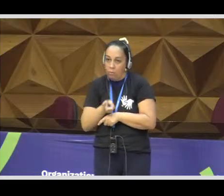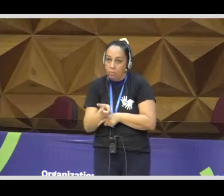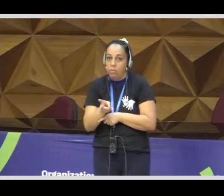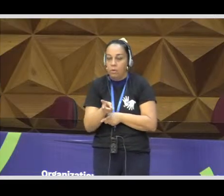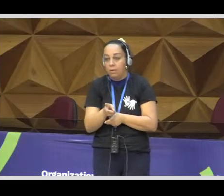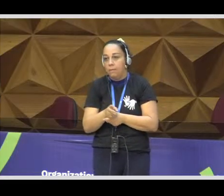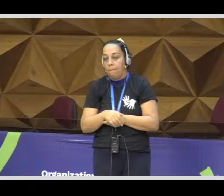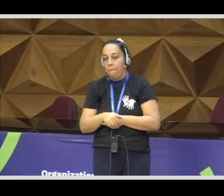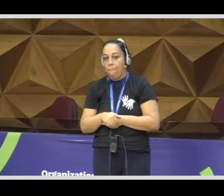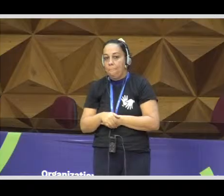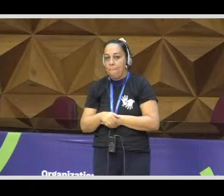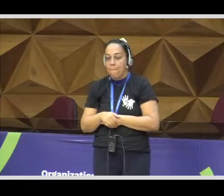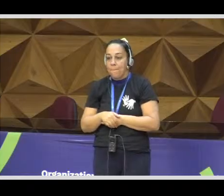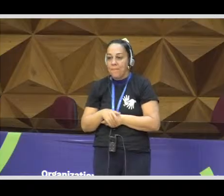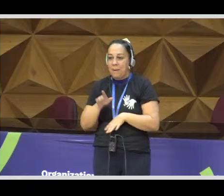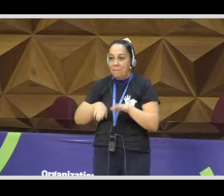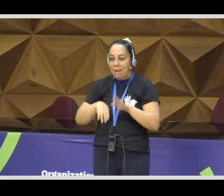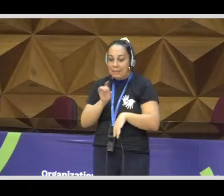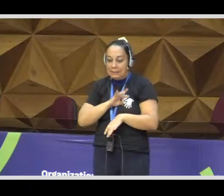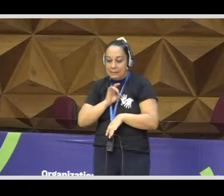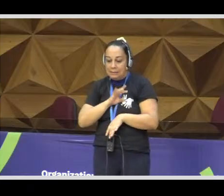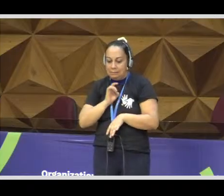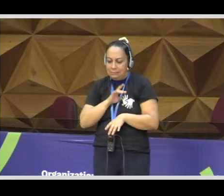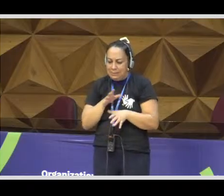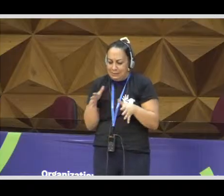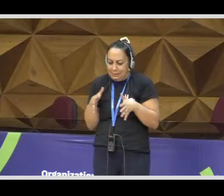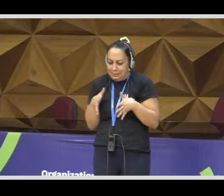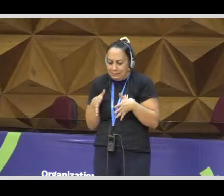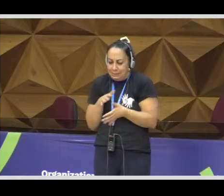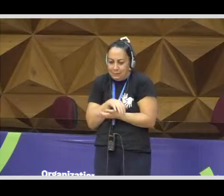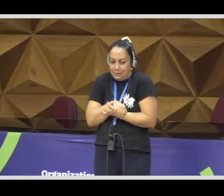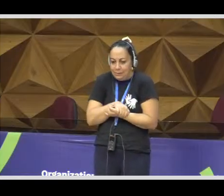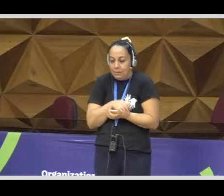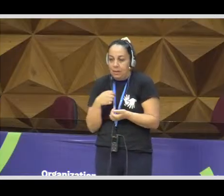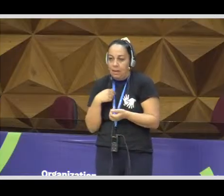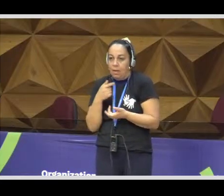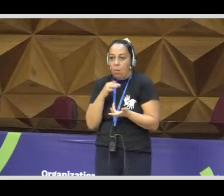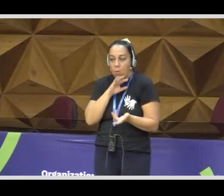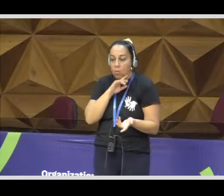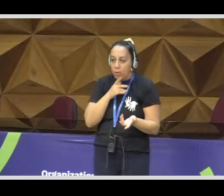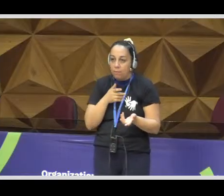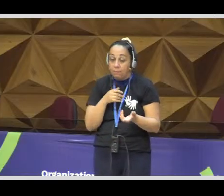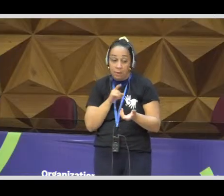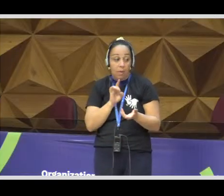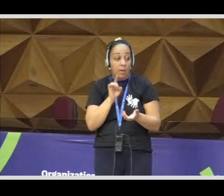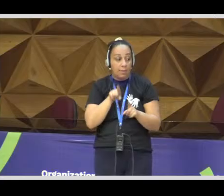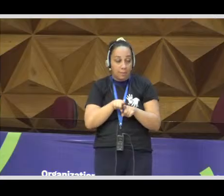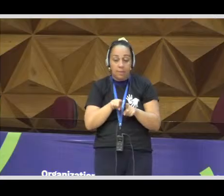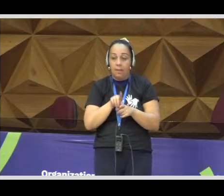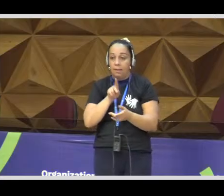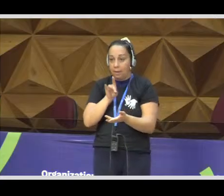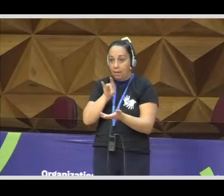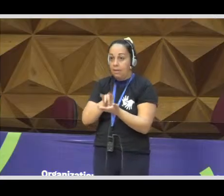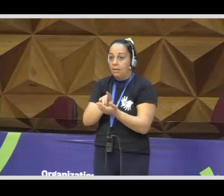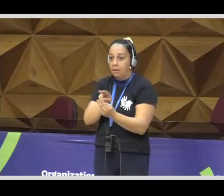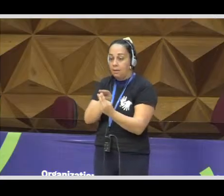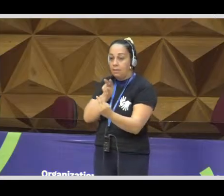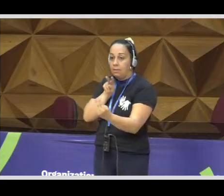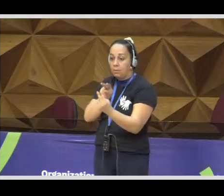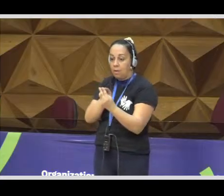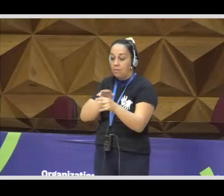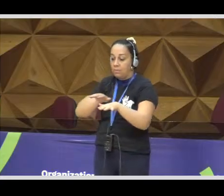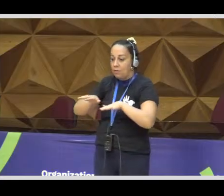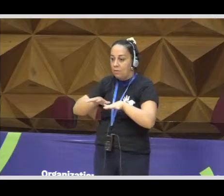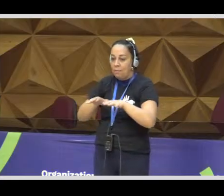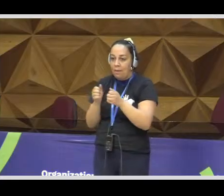And as I said before, a lot of VR applications anyway would require larger movements. Doing those large movements is not going to make me popular with the people sat